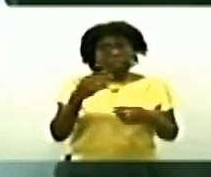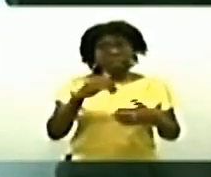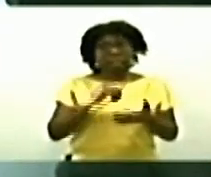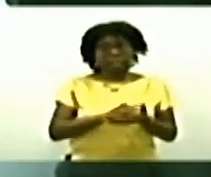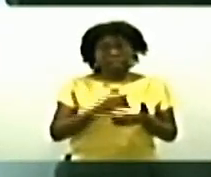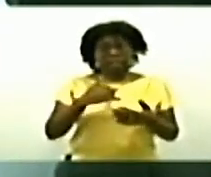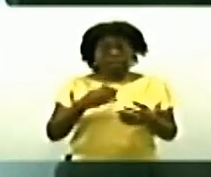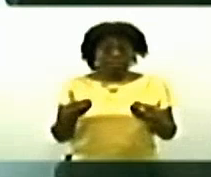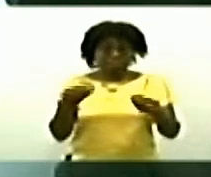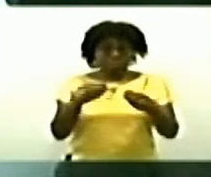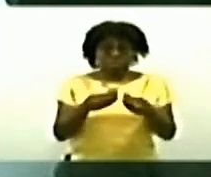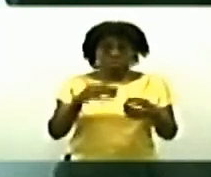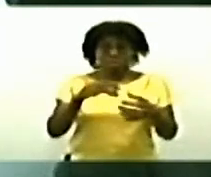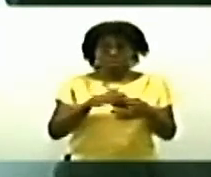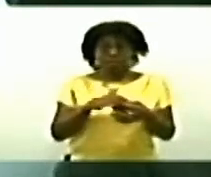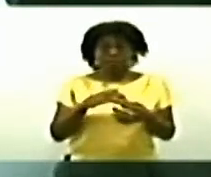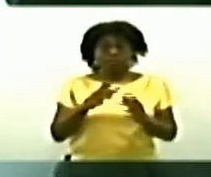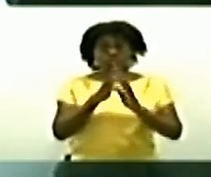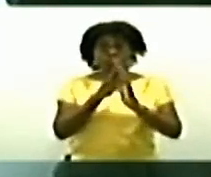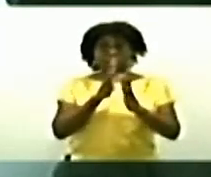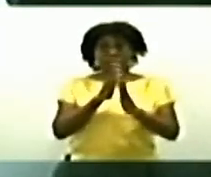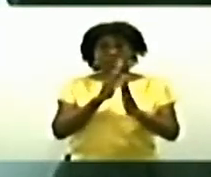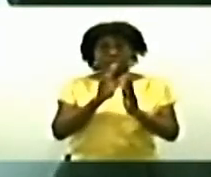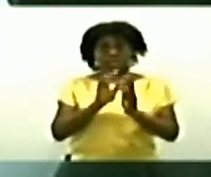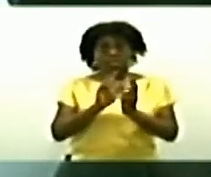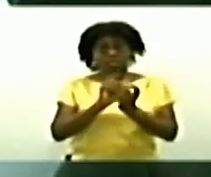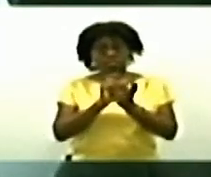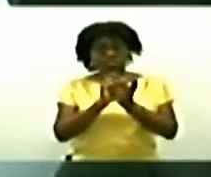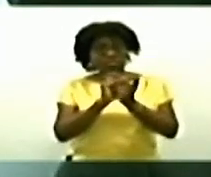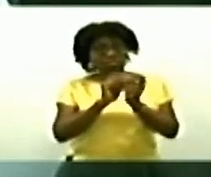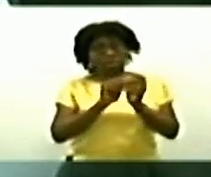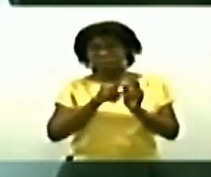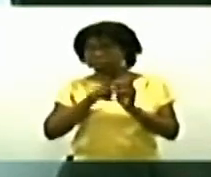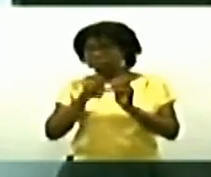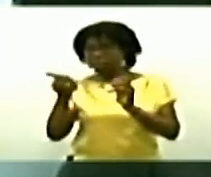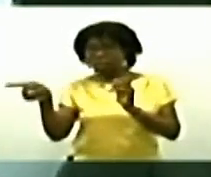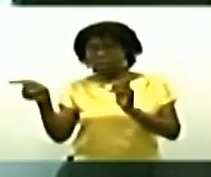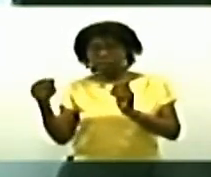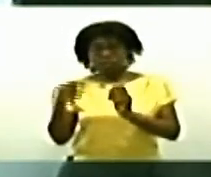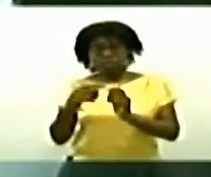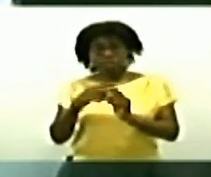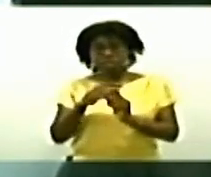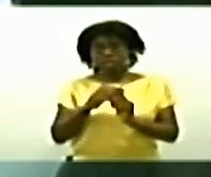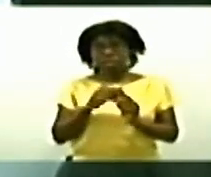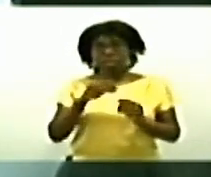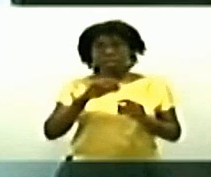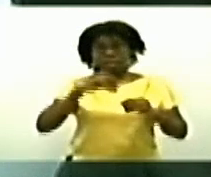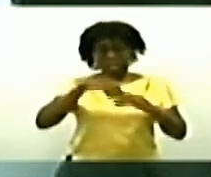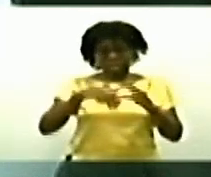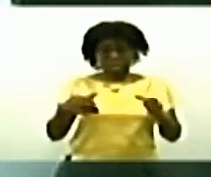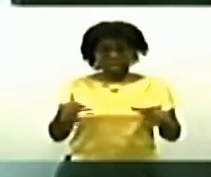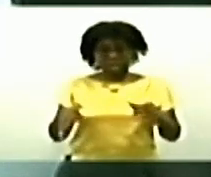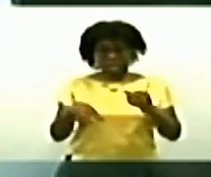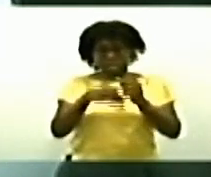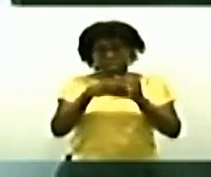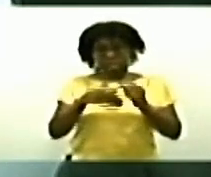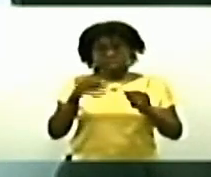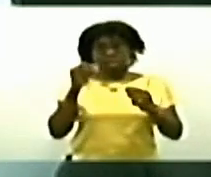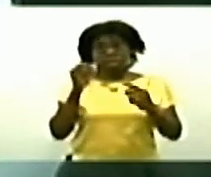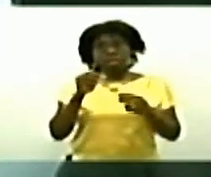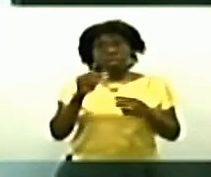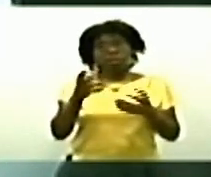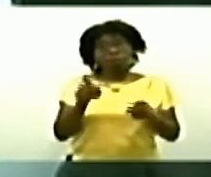a traffic diversion. In addition to that, I think that with the other bills that they